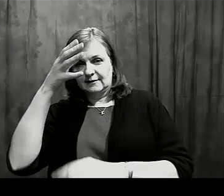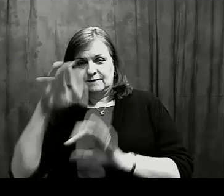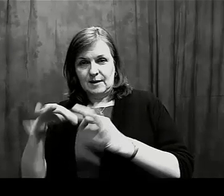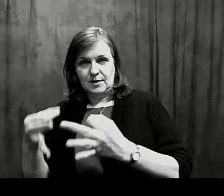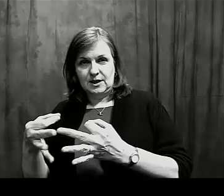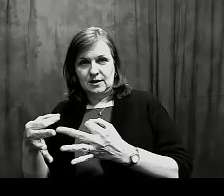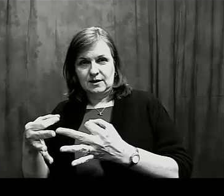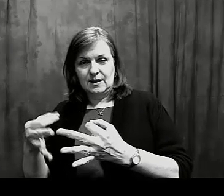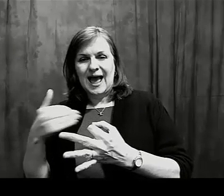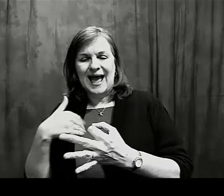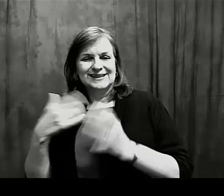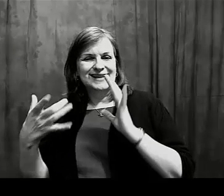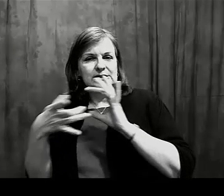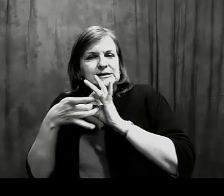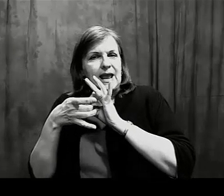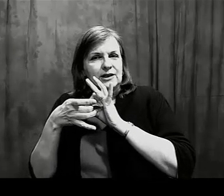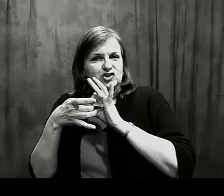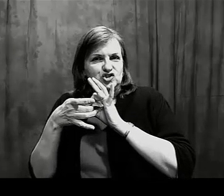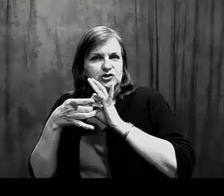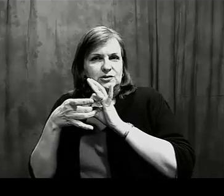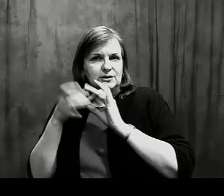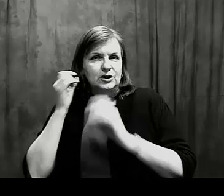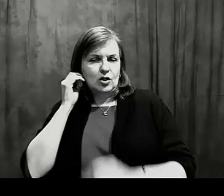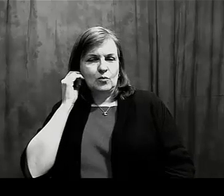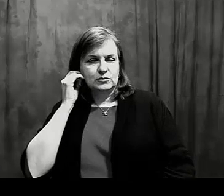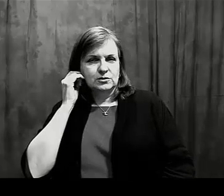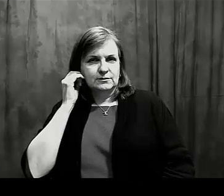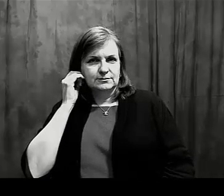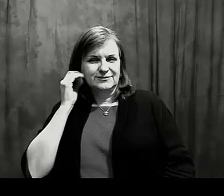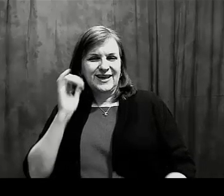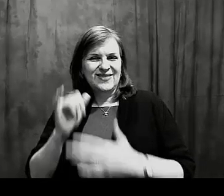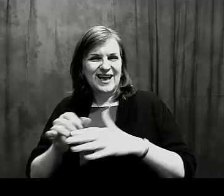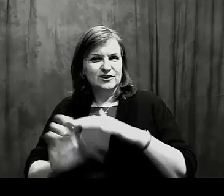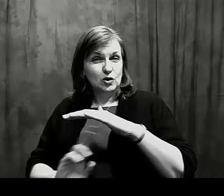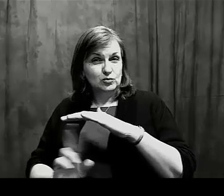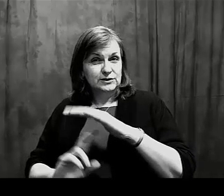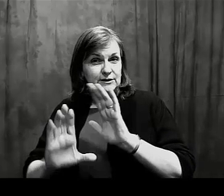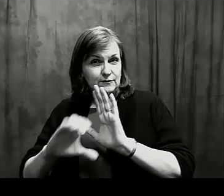paternal side has attached earlobes.